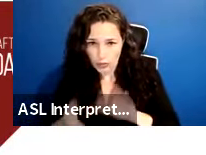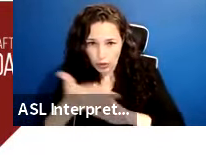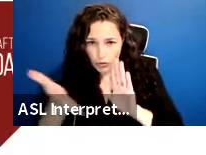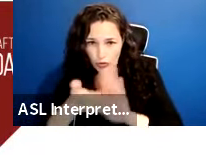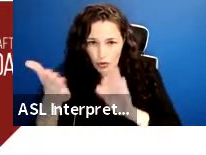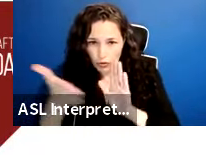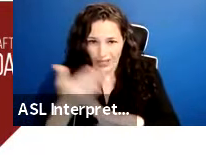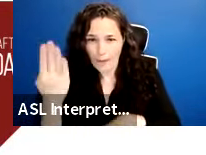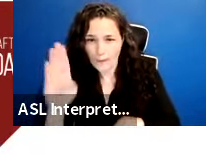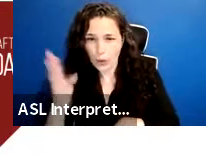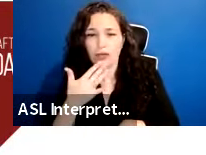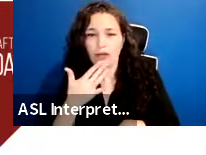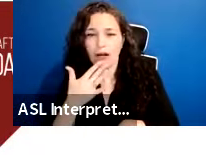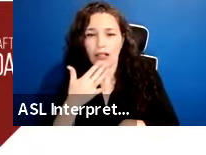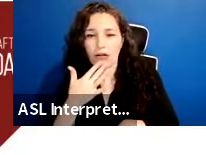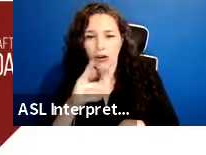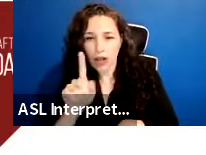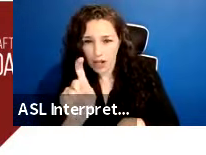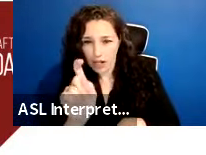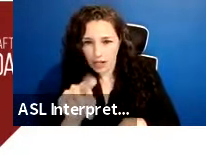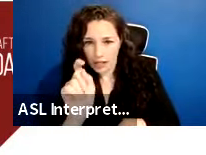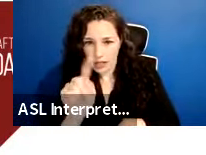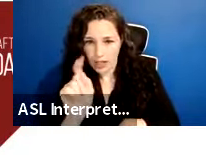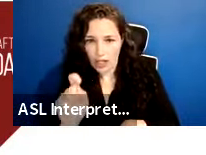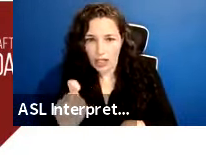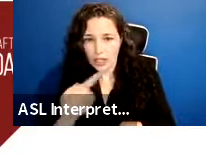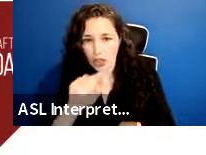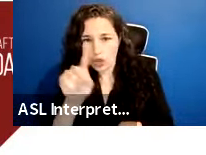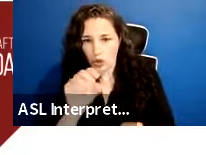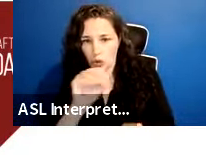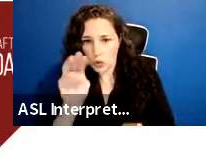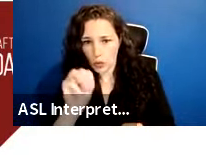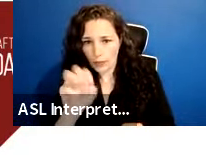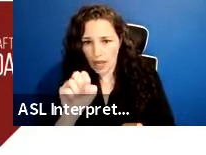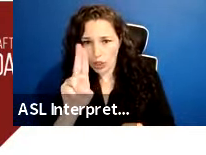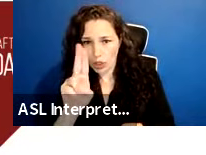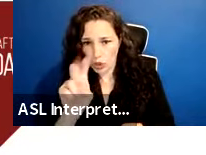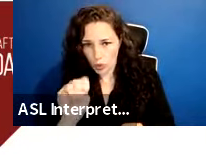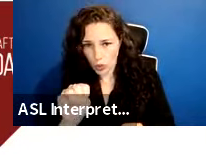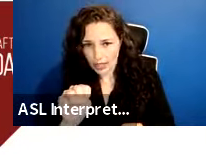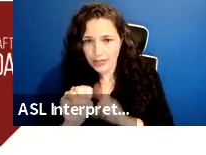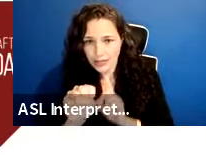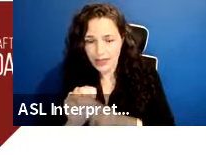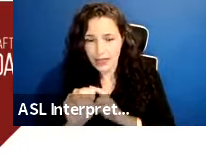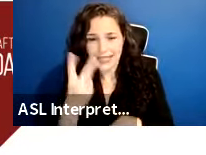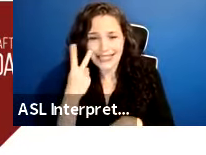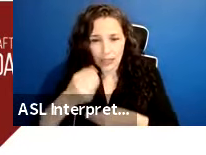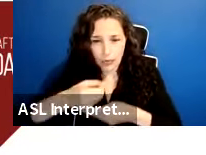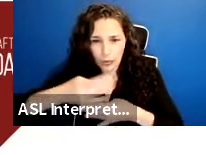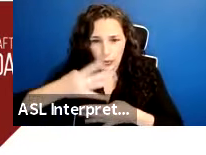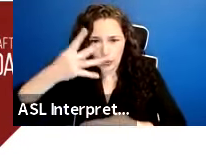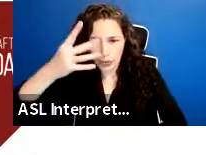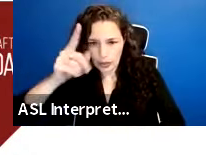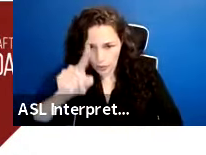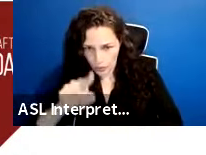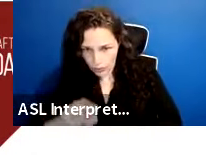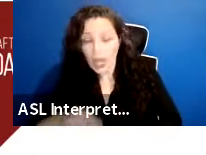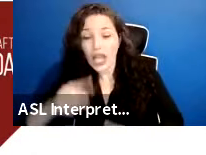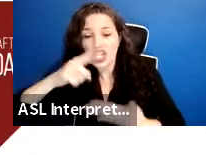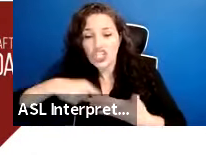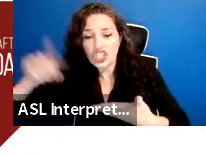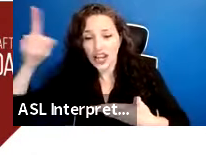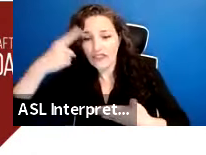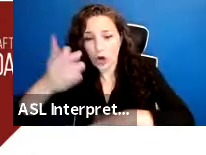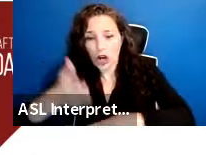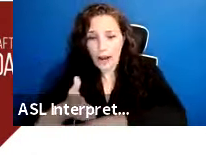right there. And then if you click on that zoom.us menu on the Mac, you'll see that there's an option for check for updates. And if I